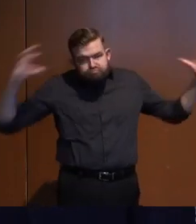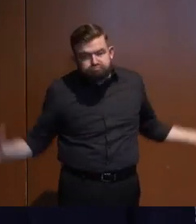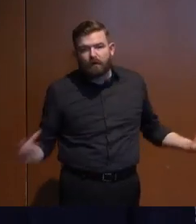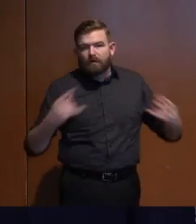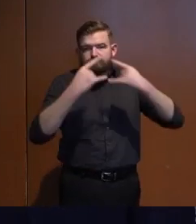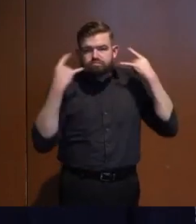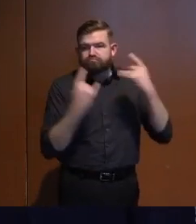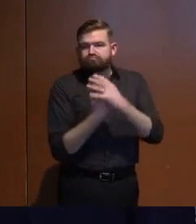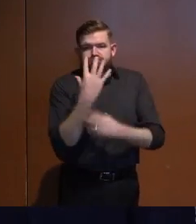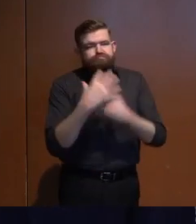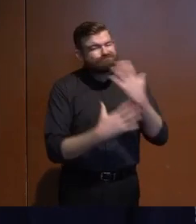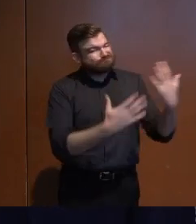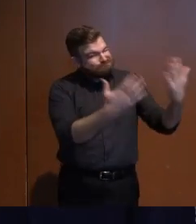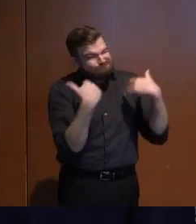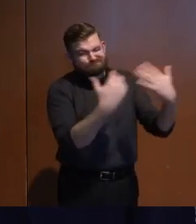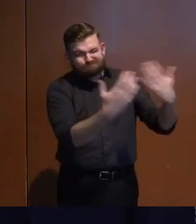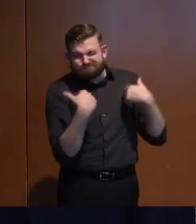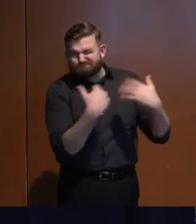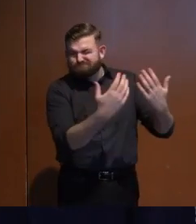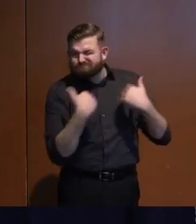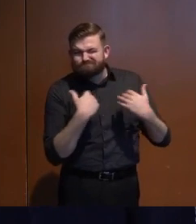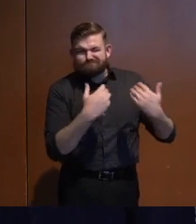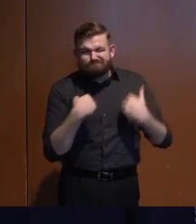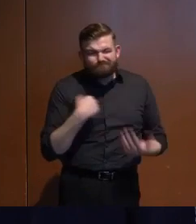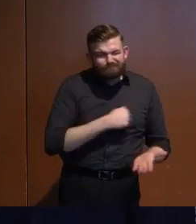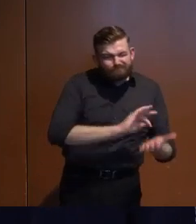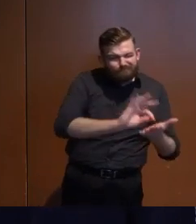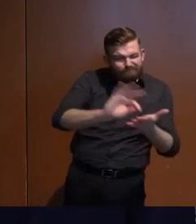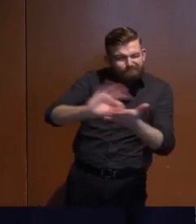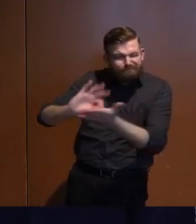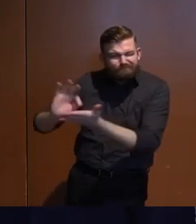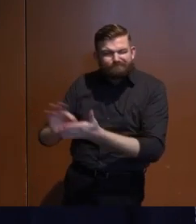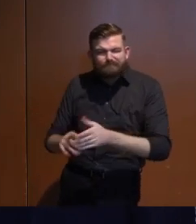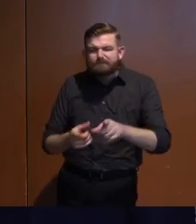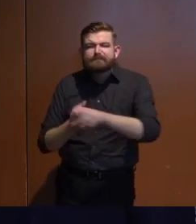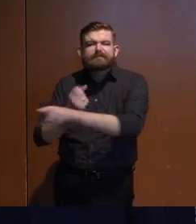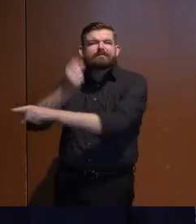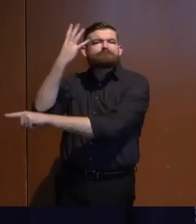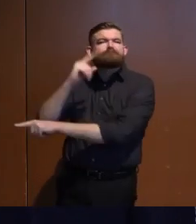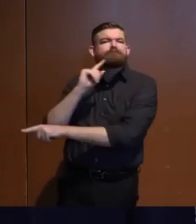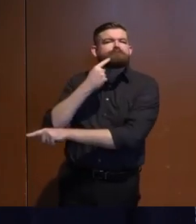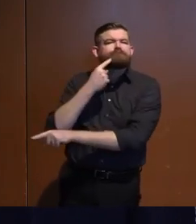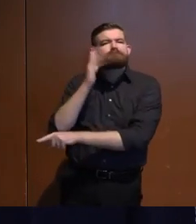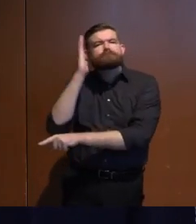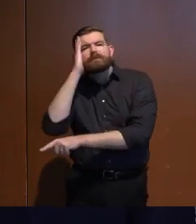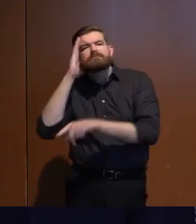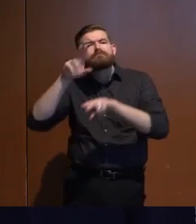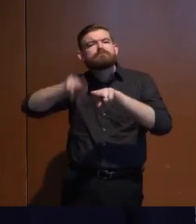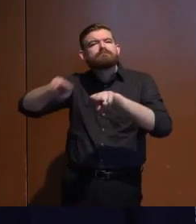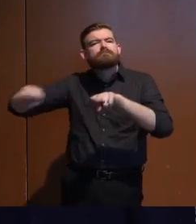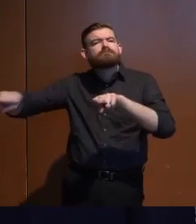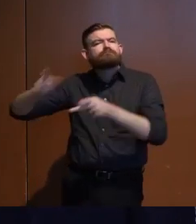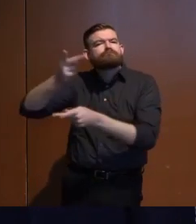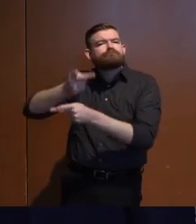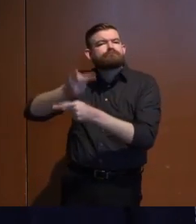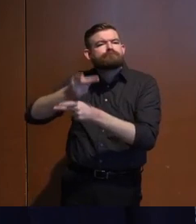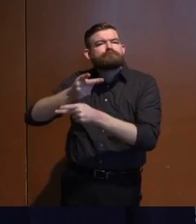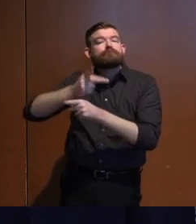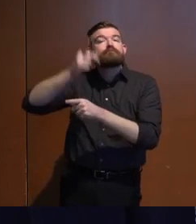We're monitoring the number of critical care beds, particularly in northern New Jersey, and we know that the CEOs of our hospitals are